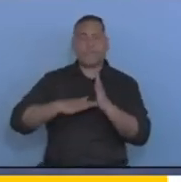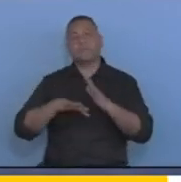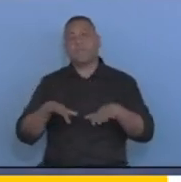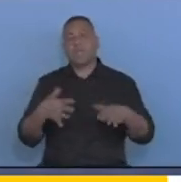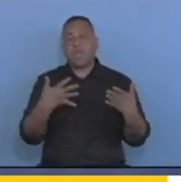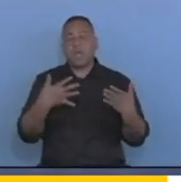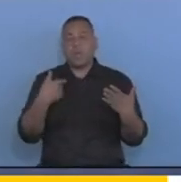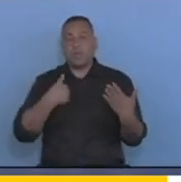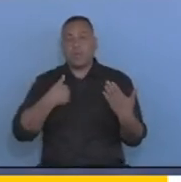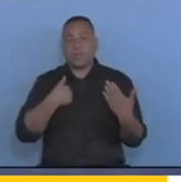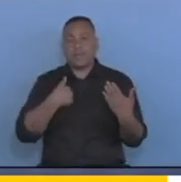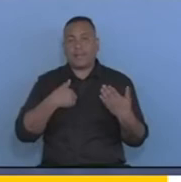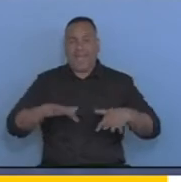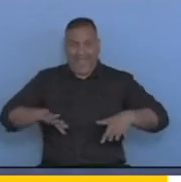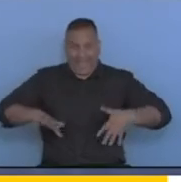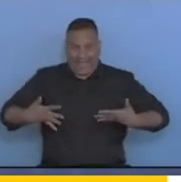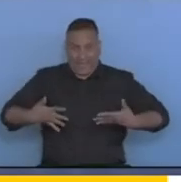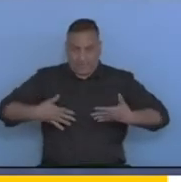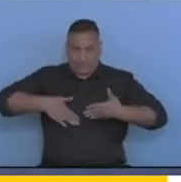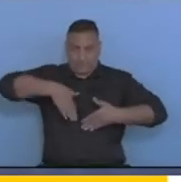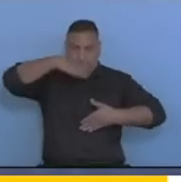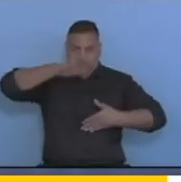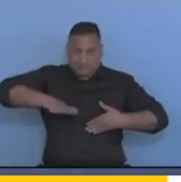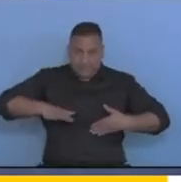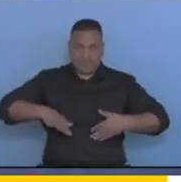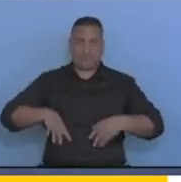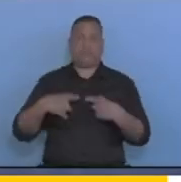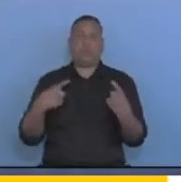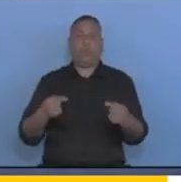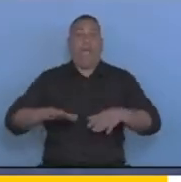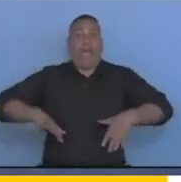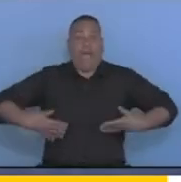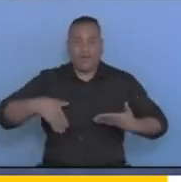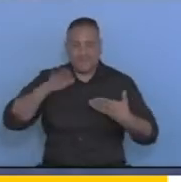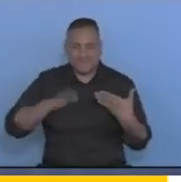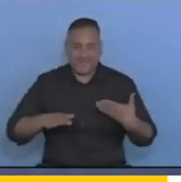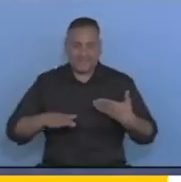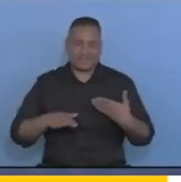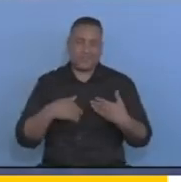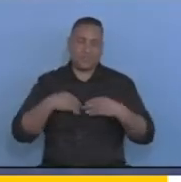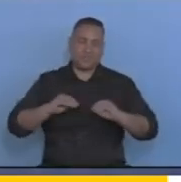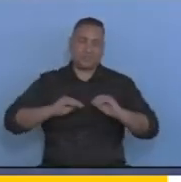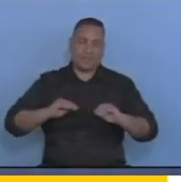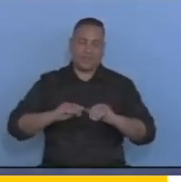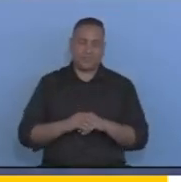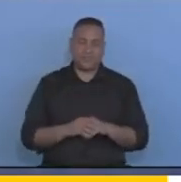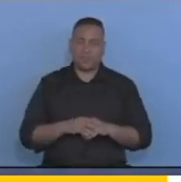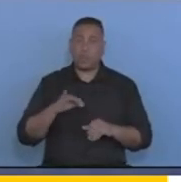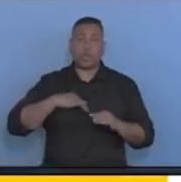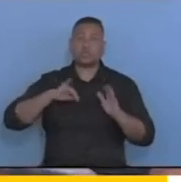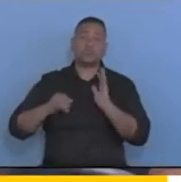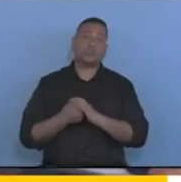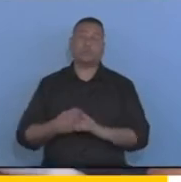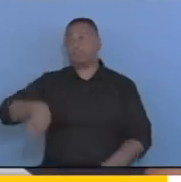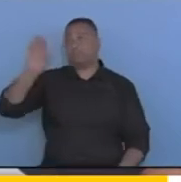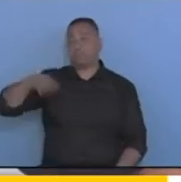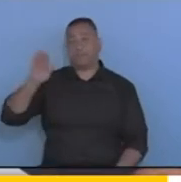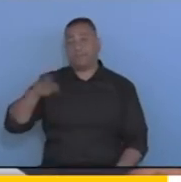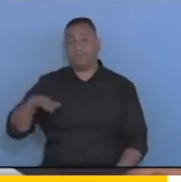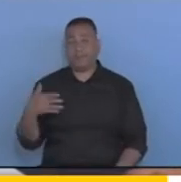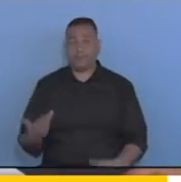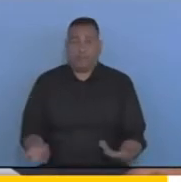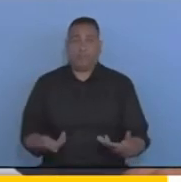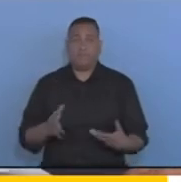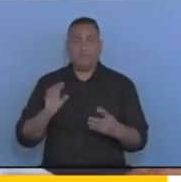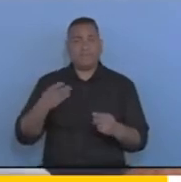way, you know, going forward. Yeah. That's how we teach them in the class. Yeah, it's not just going and doing the thing. Yeah. We need to have the theory